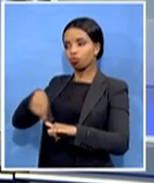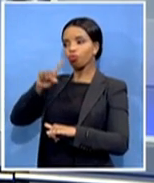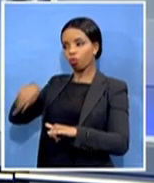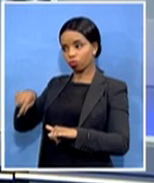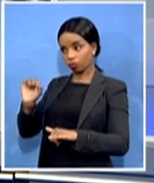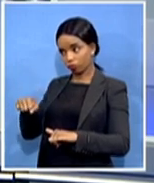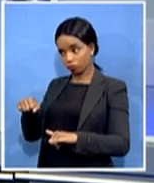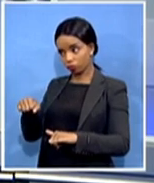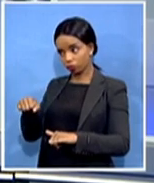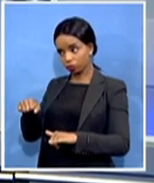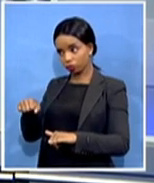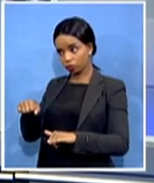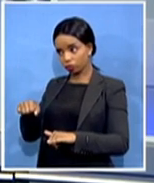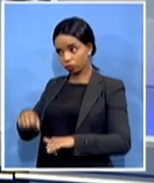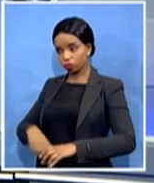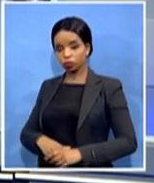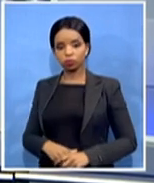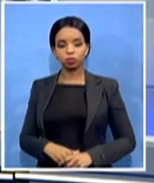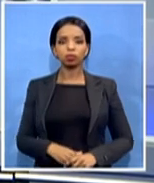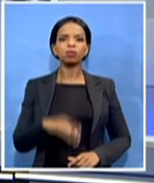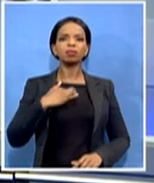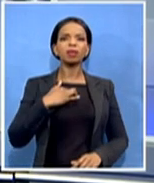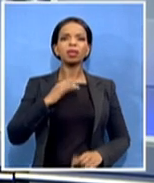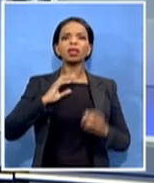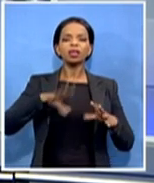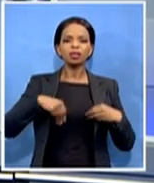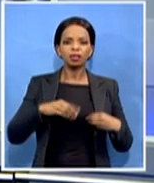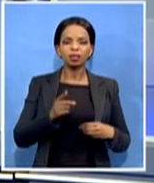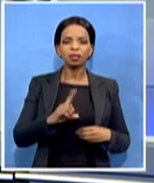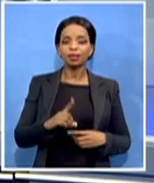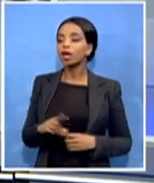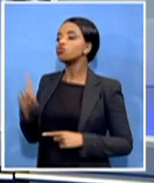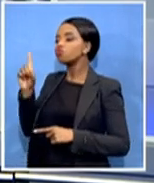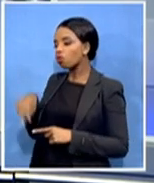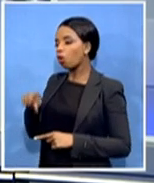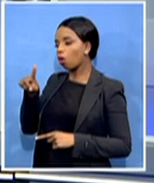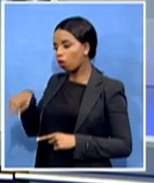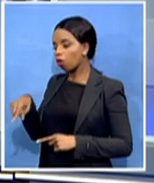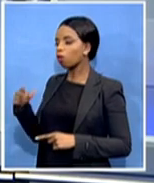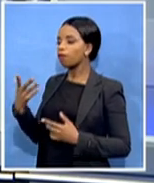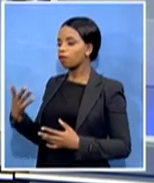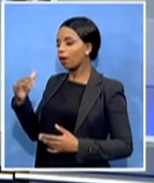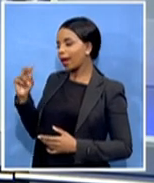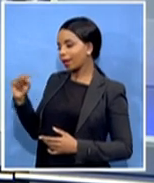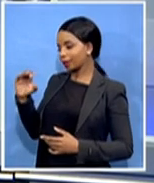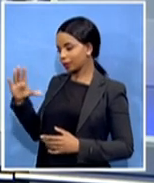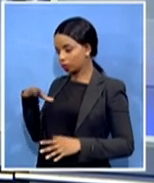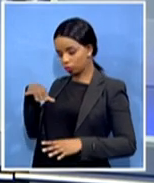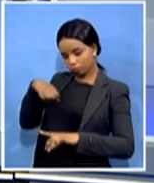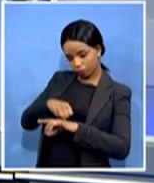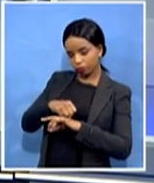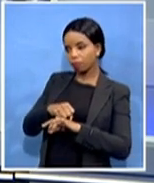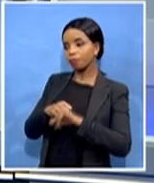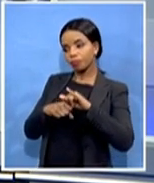Admit what? That it's wrong. That it was wrong for the delegation to take a ride to Zimbabwe on a state plane. You'd admit